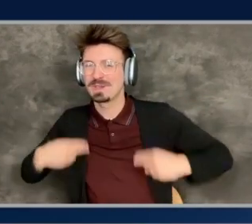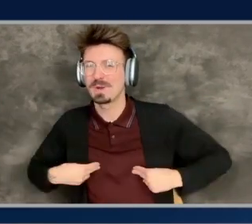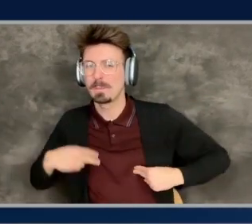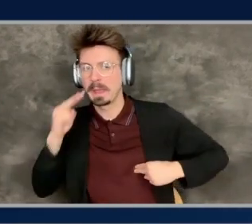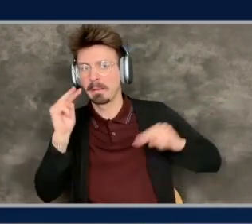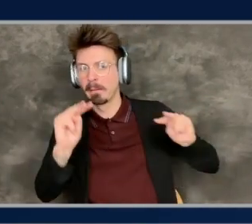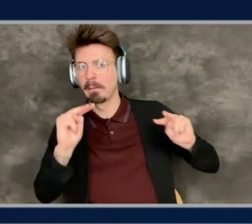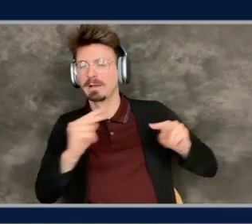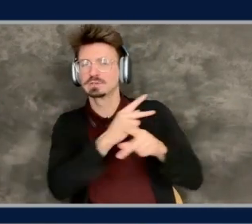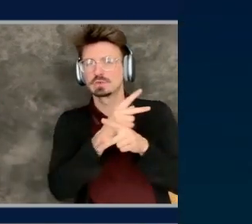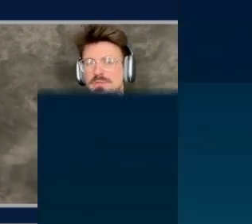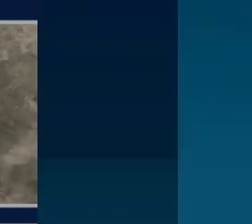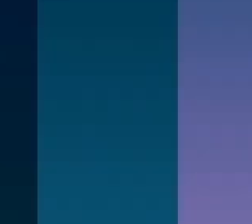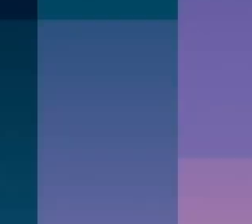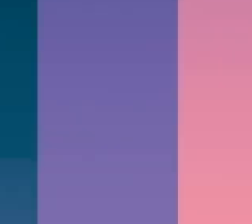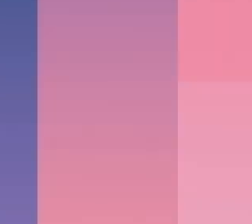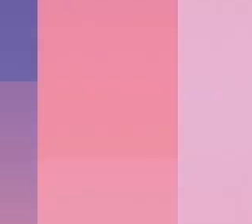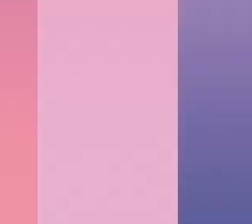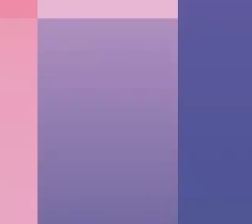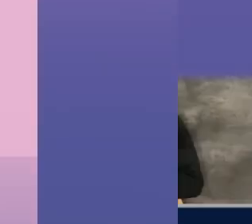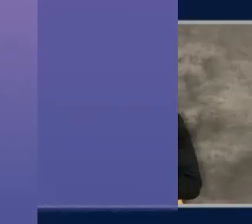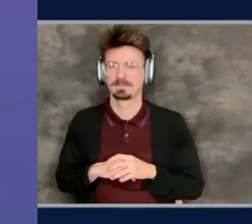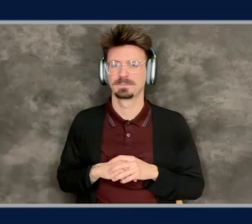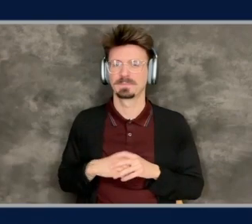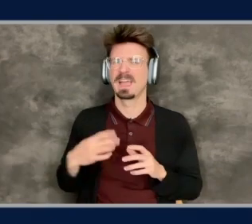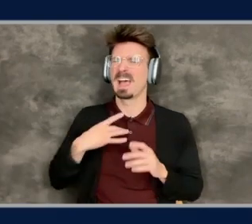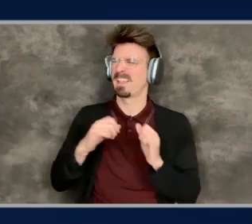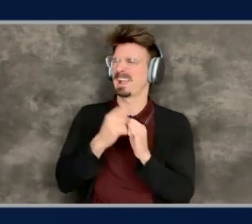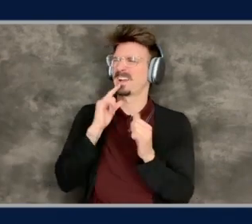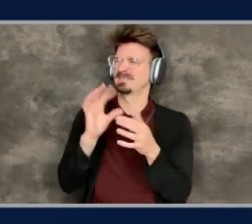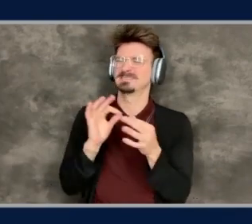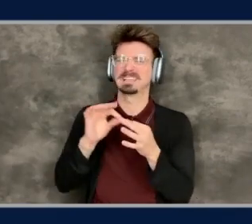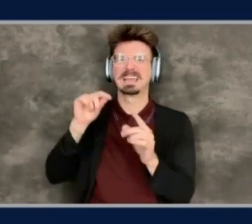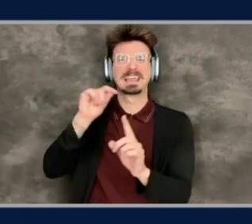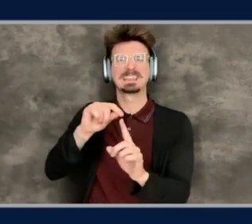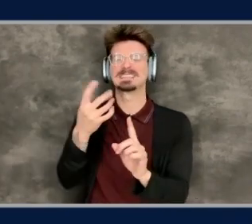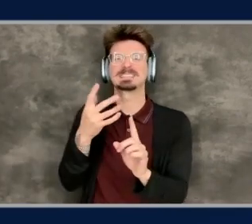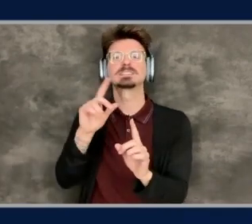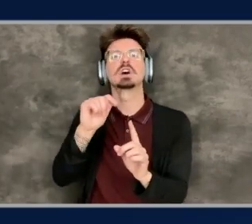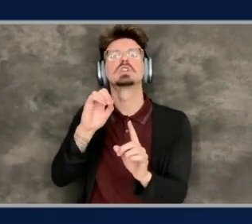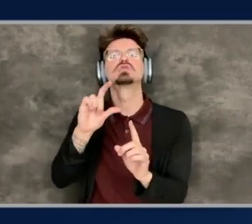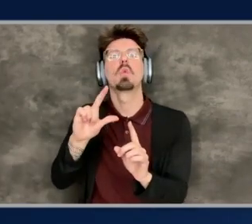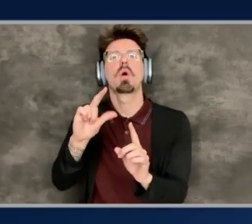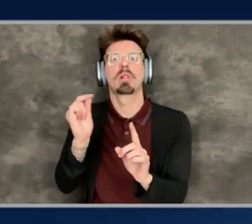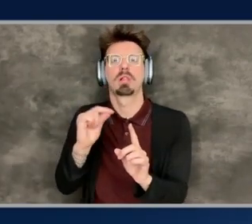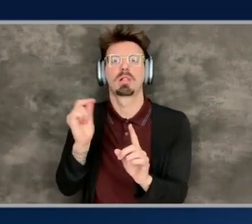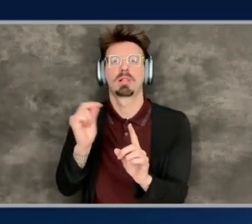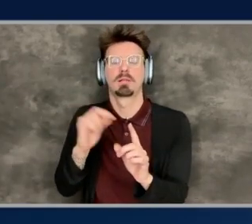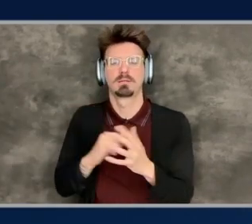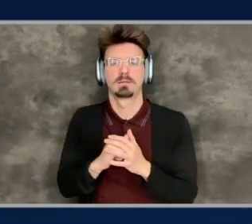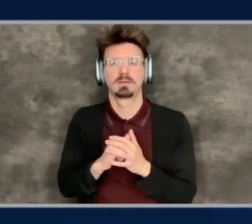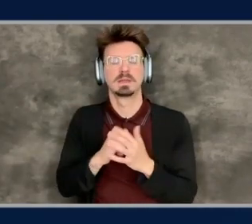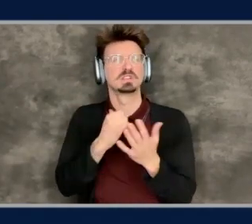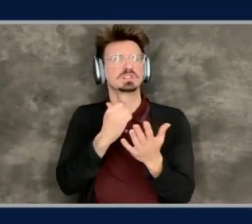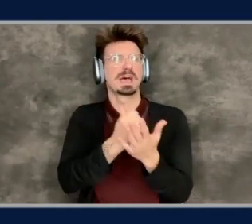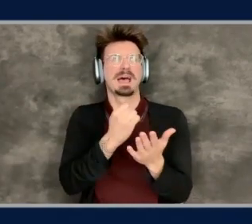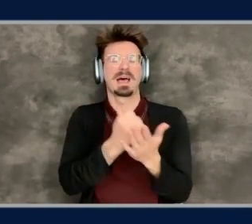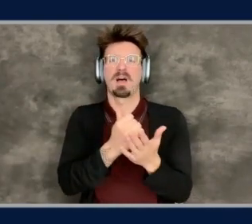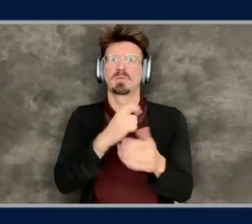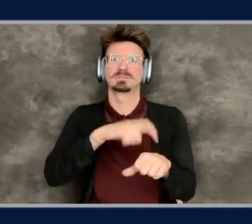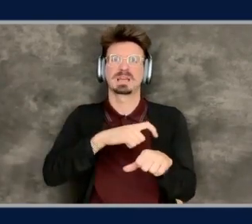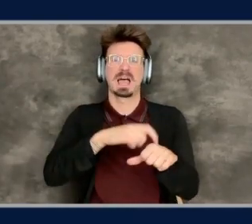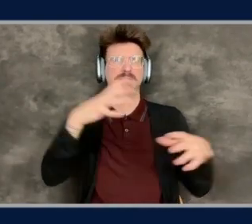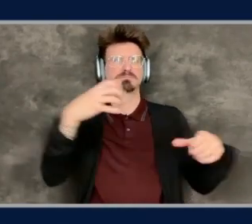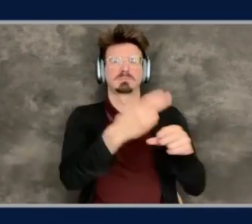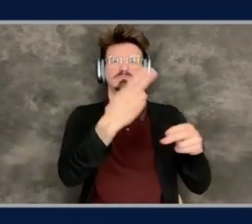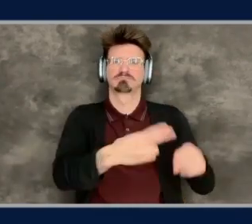you are enunciating this. This is a tool in the toolkit to help be a force multiplier effectively. And exactly. that example that I was using, it